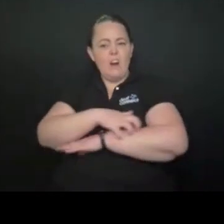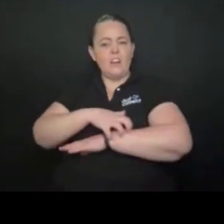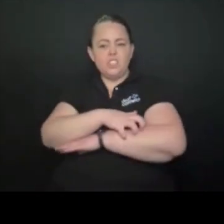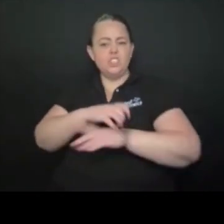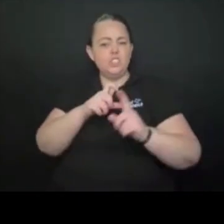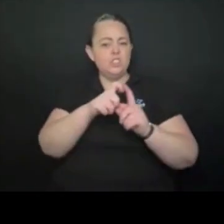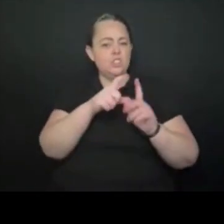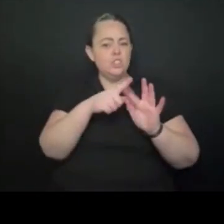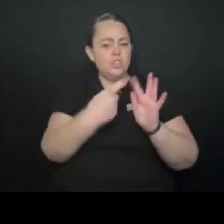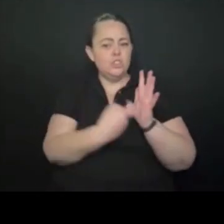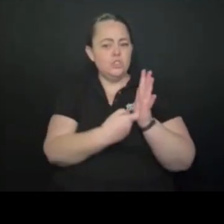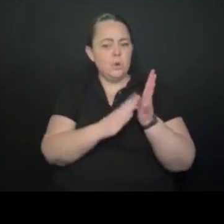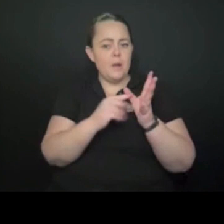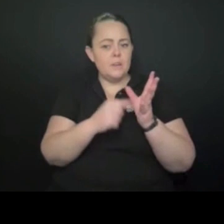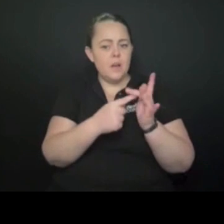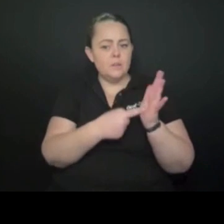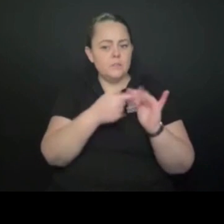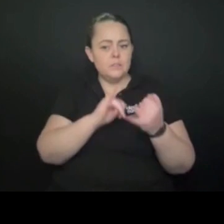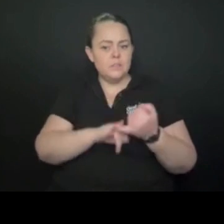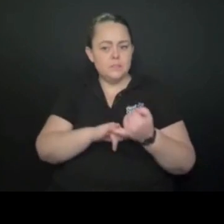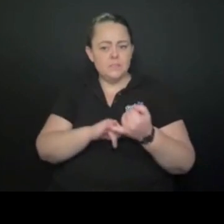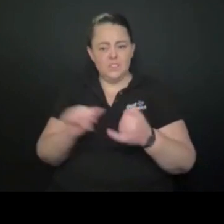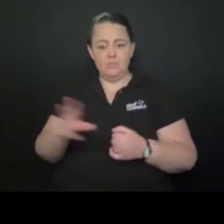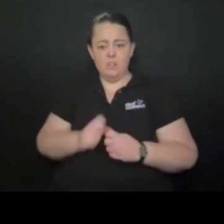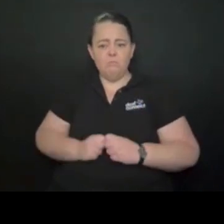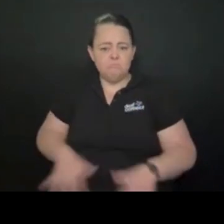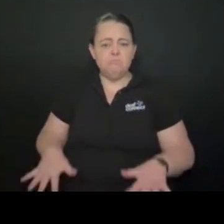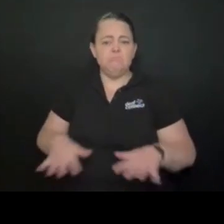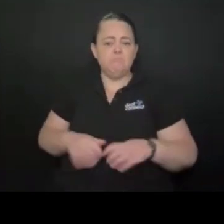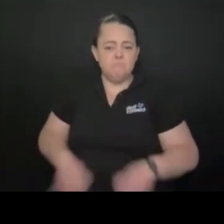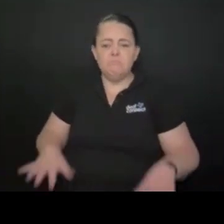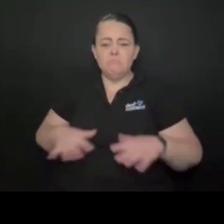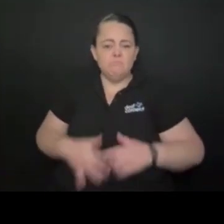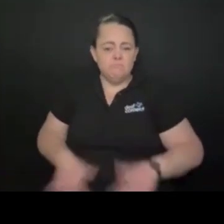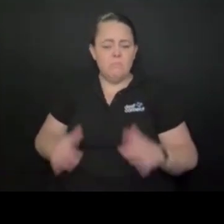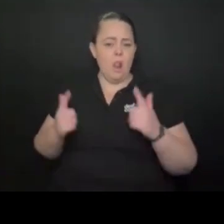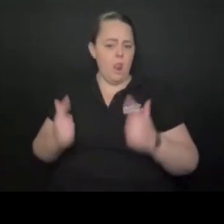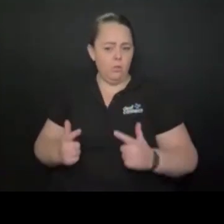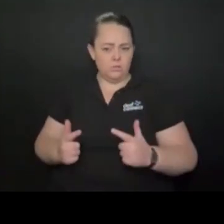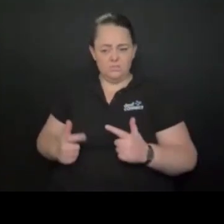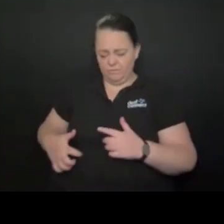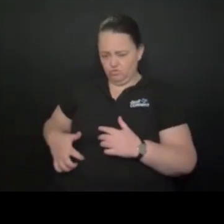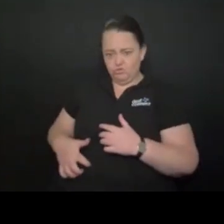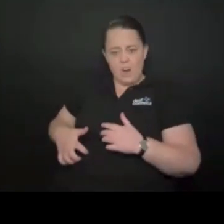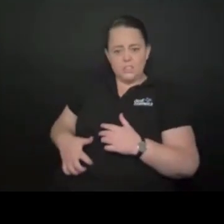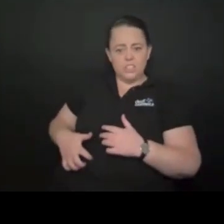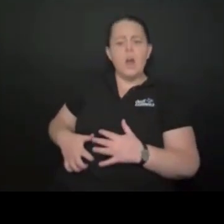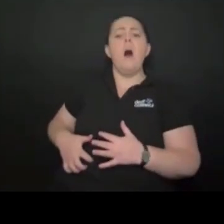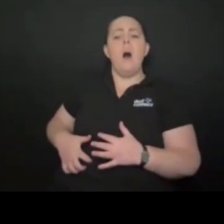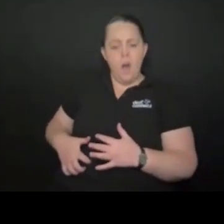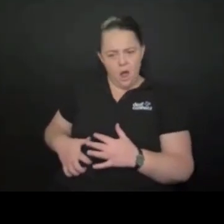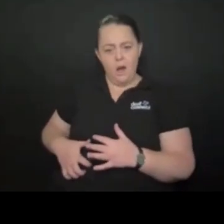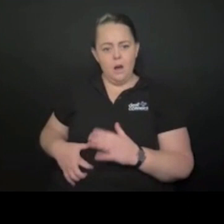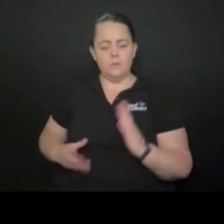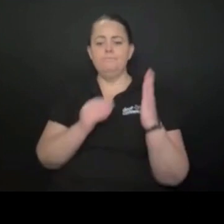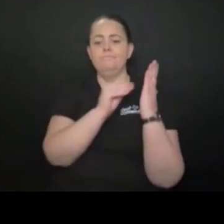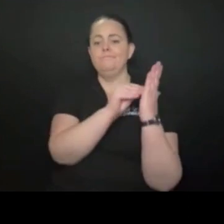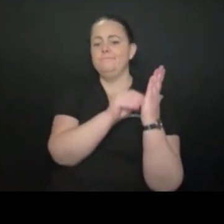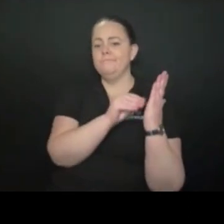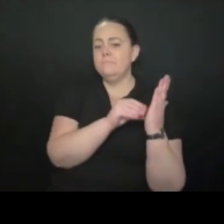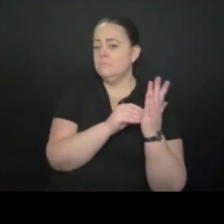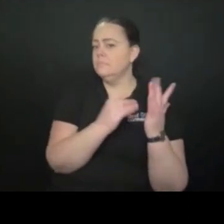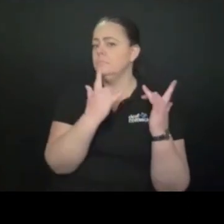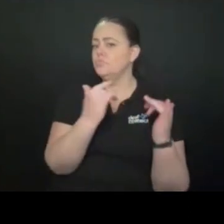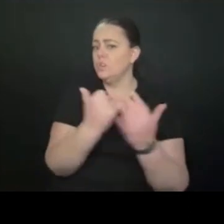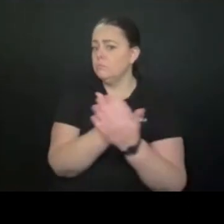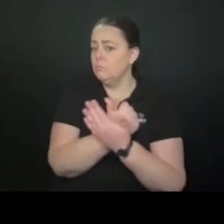The incontinence-associated dermatitis tool is the Ghent Global IAD categorisation tool, which is included at the back of the QI program manual.